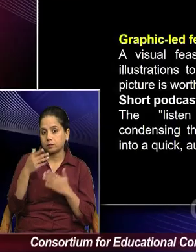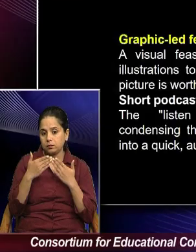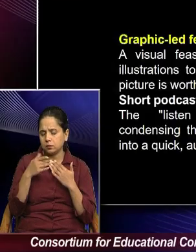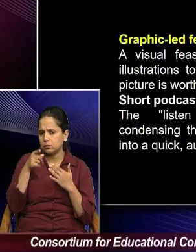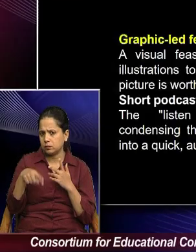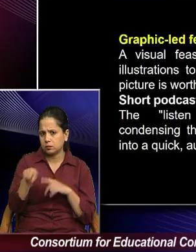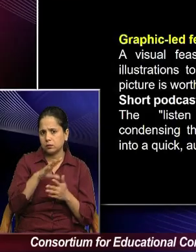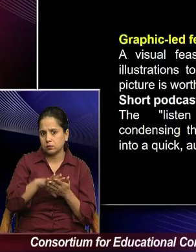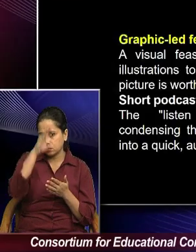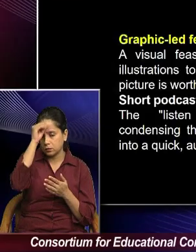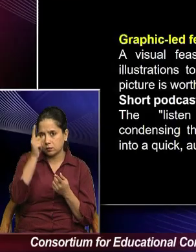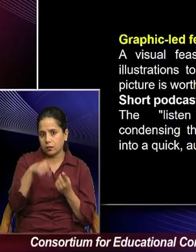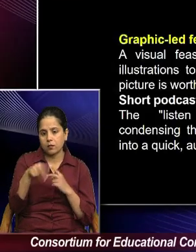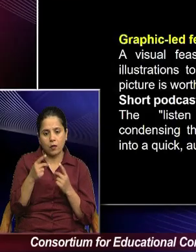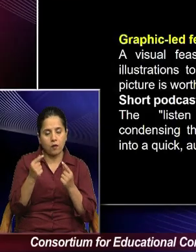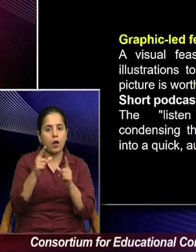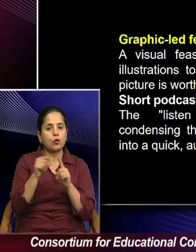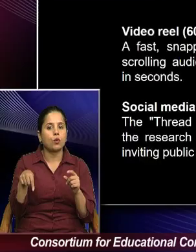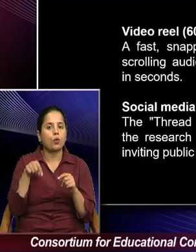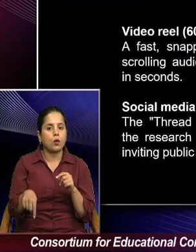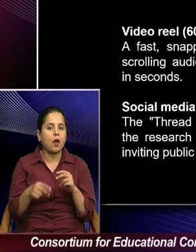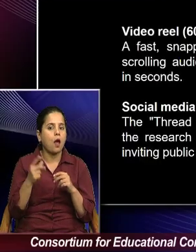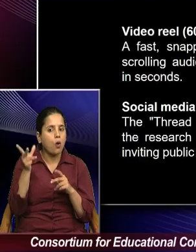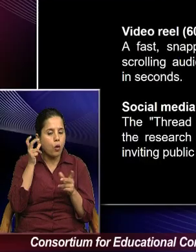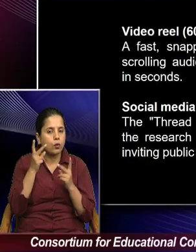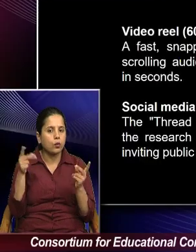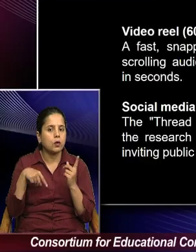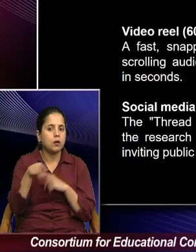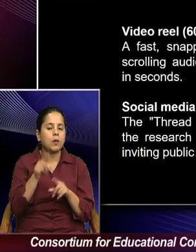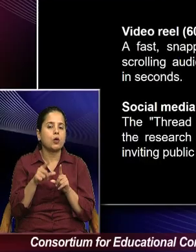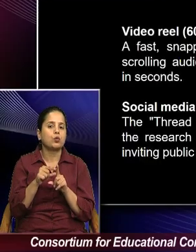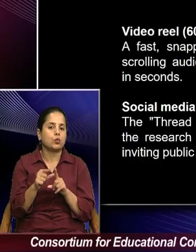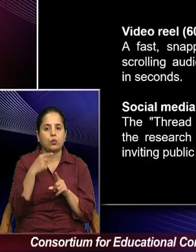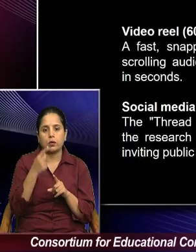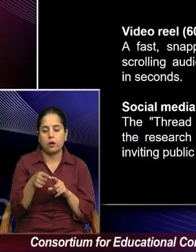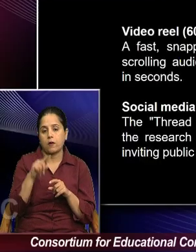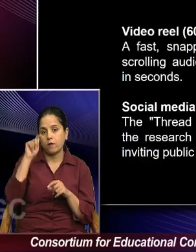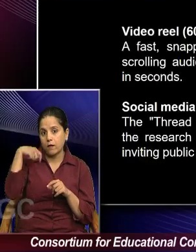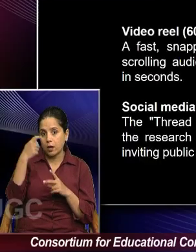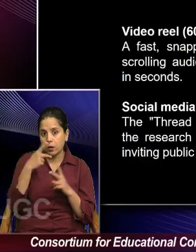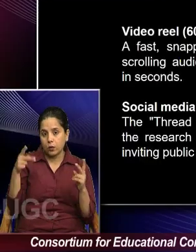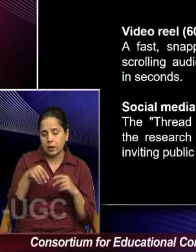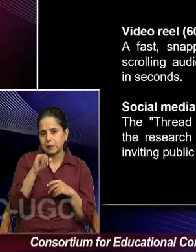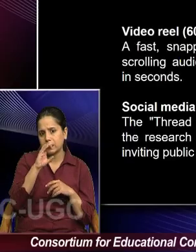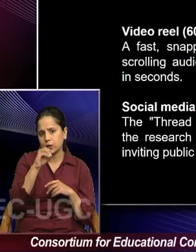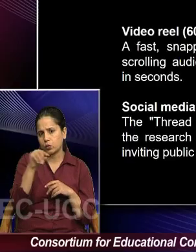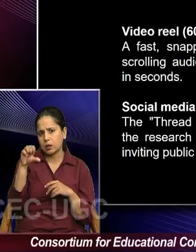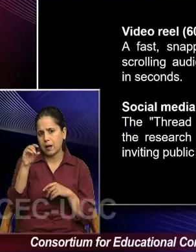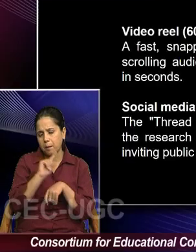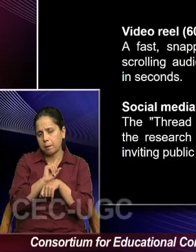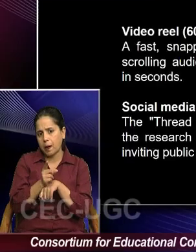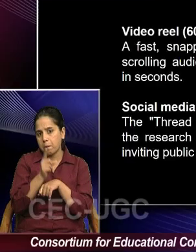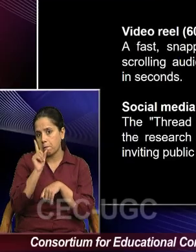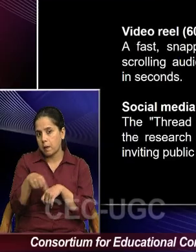key takeaways into a quick audio friendly nugget. And video reel, 60 to 90 seconds, a